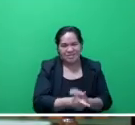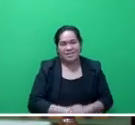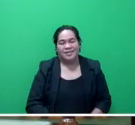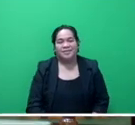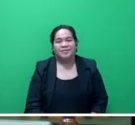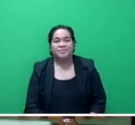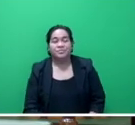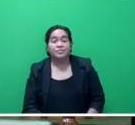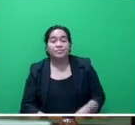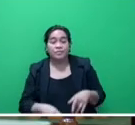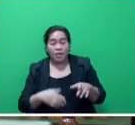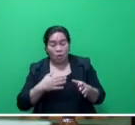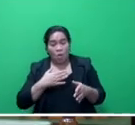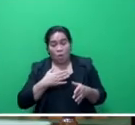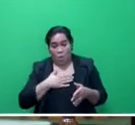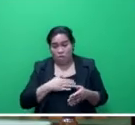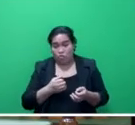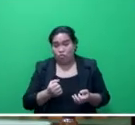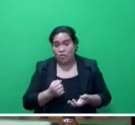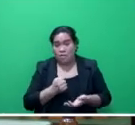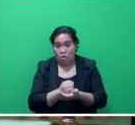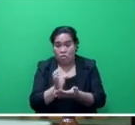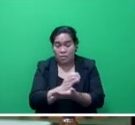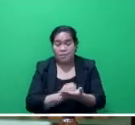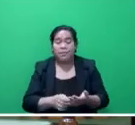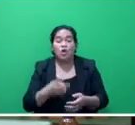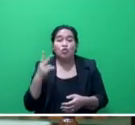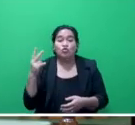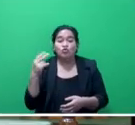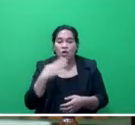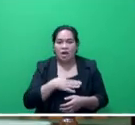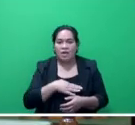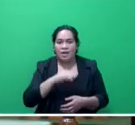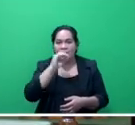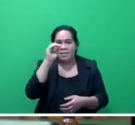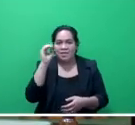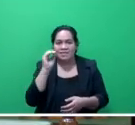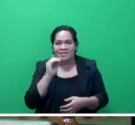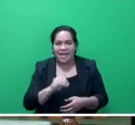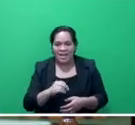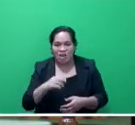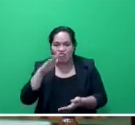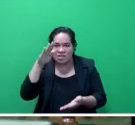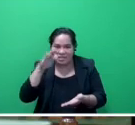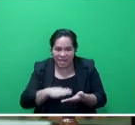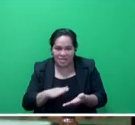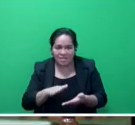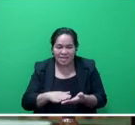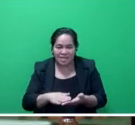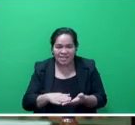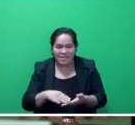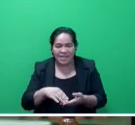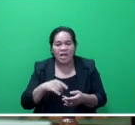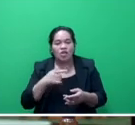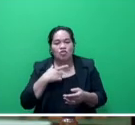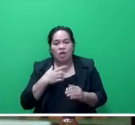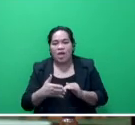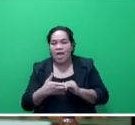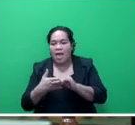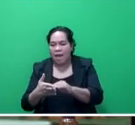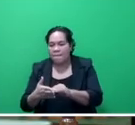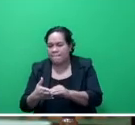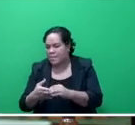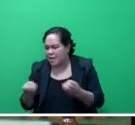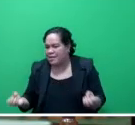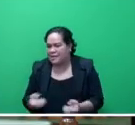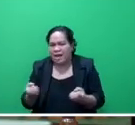support e-commerce, government will provide a 200% tax deduction incentive for investment into development and upgrade of online shopping